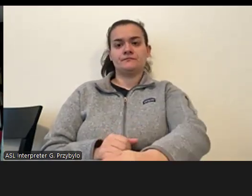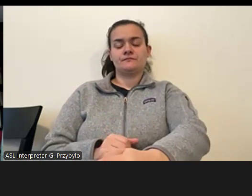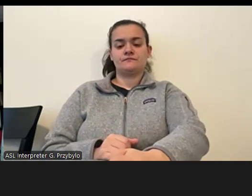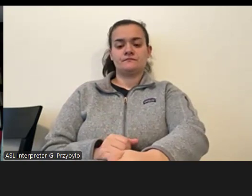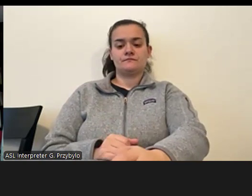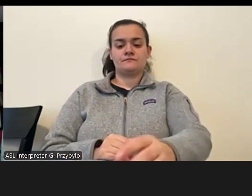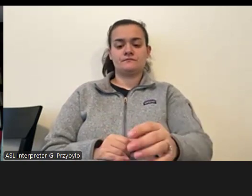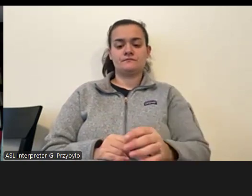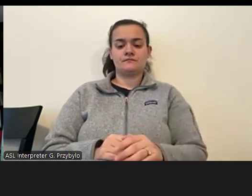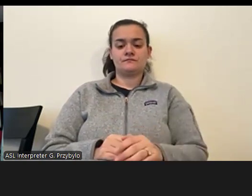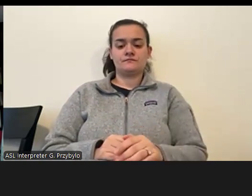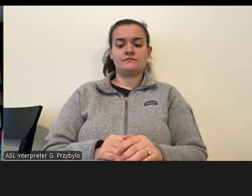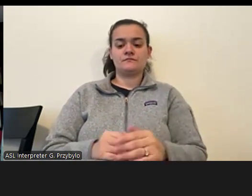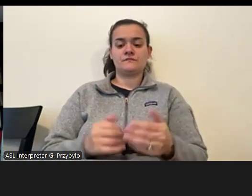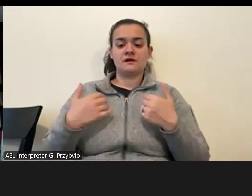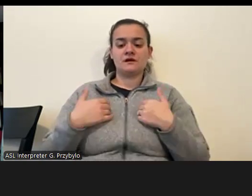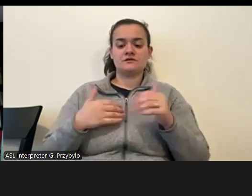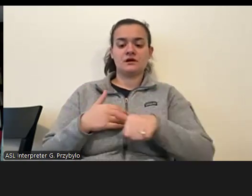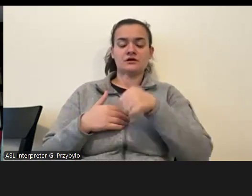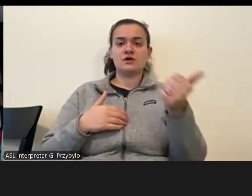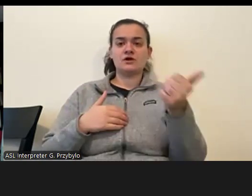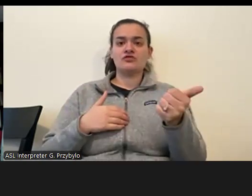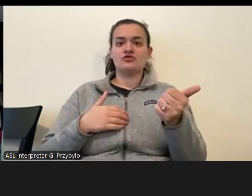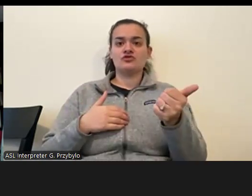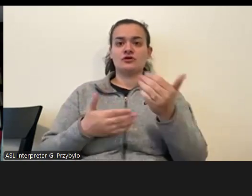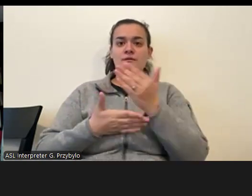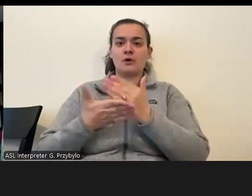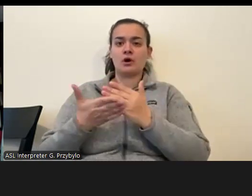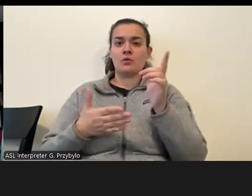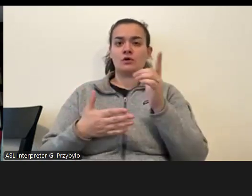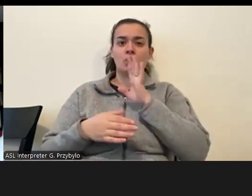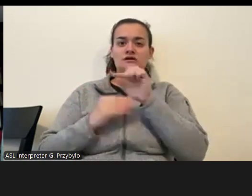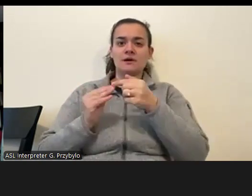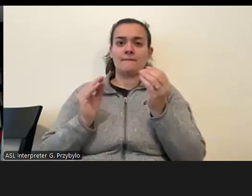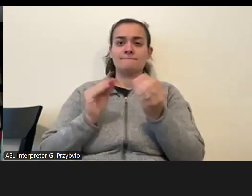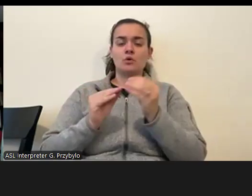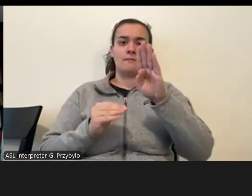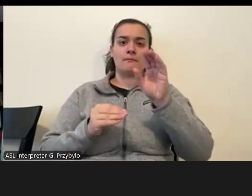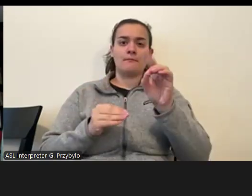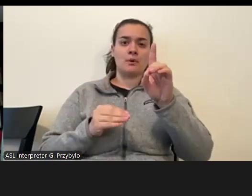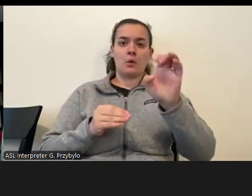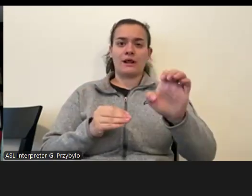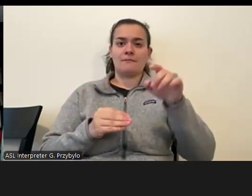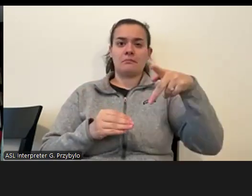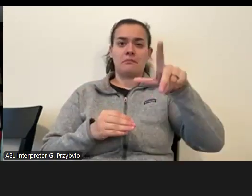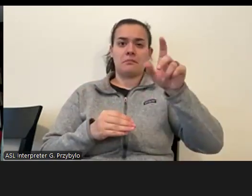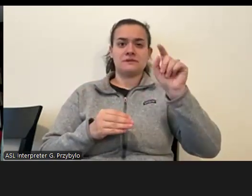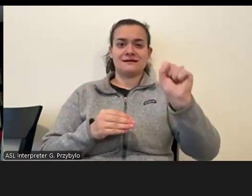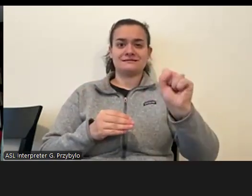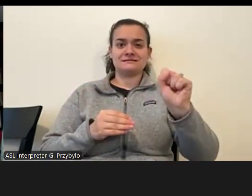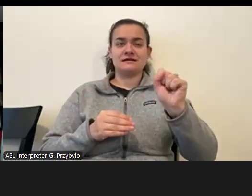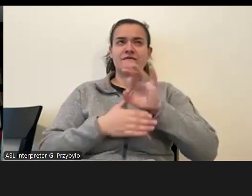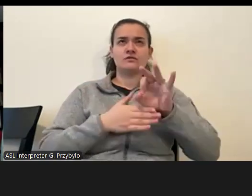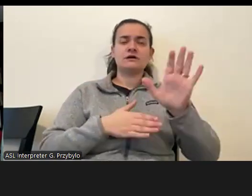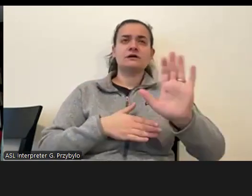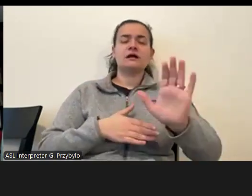So he does have another section where he talks about more Bodie plots, where he gets into the frequency, or not the frequency, but the phase shift